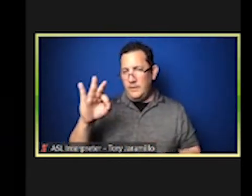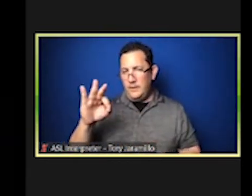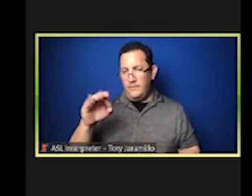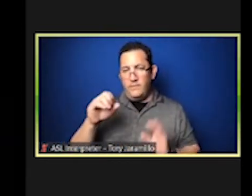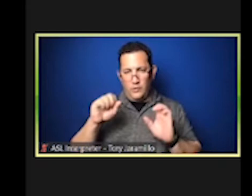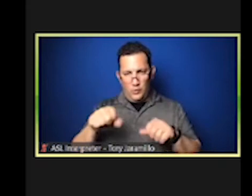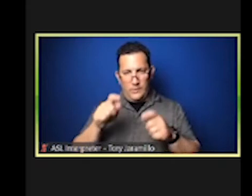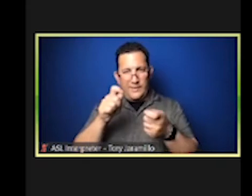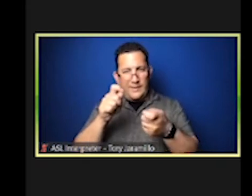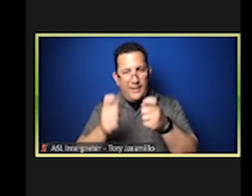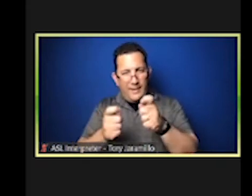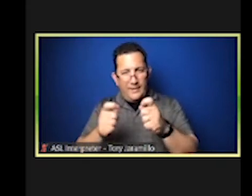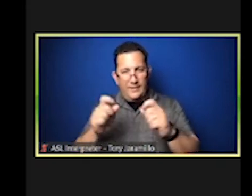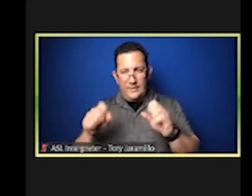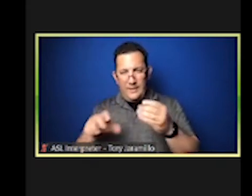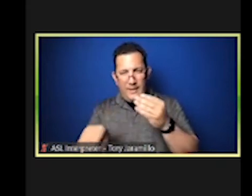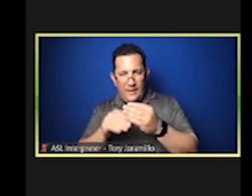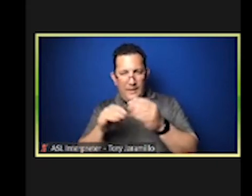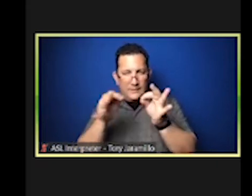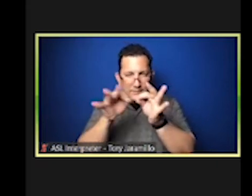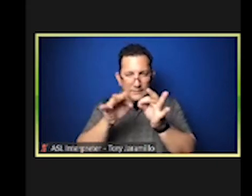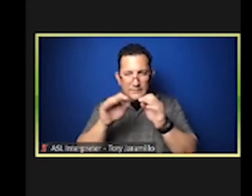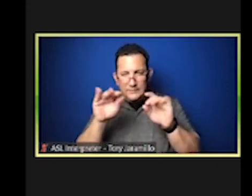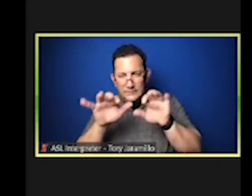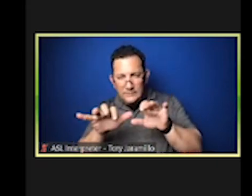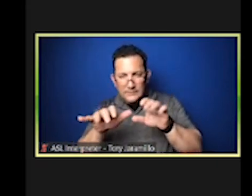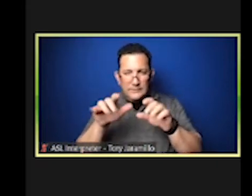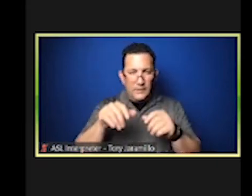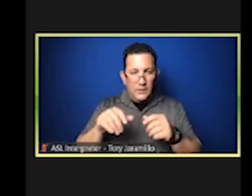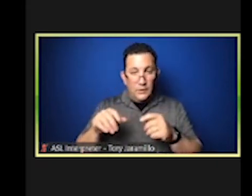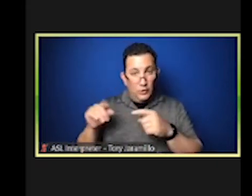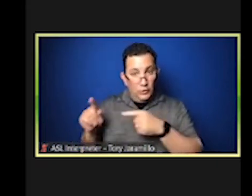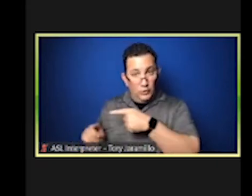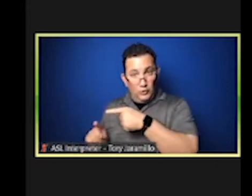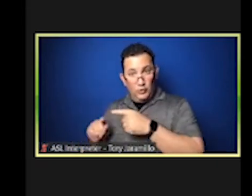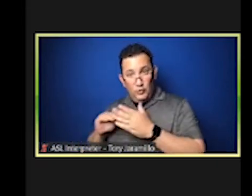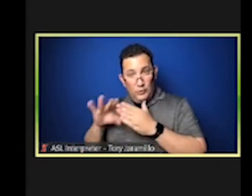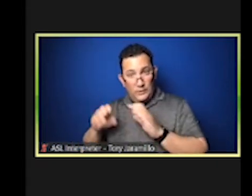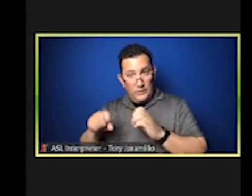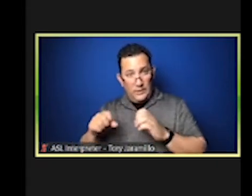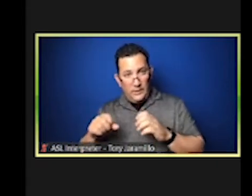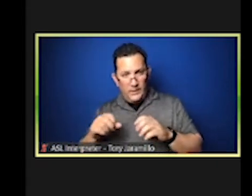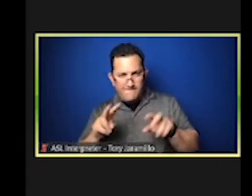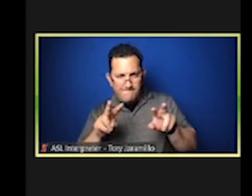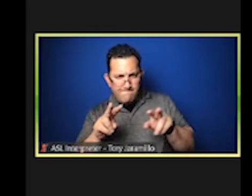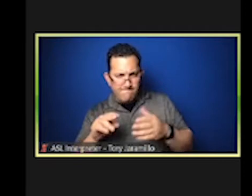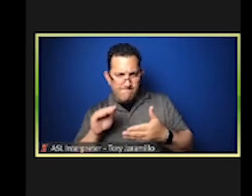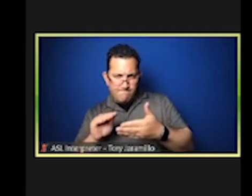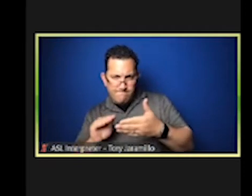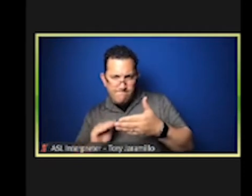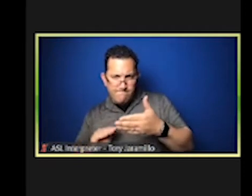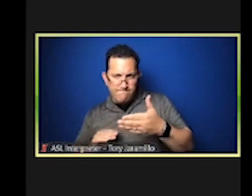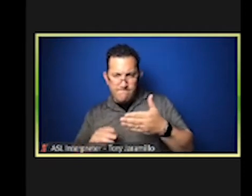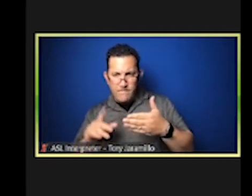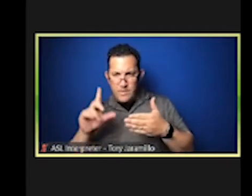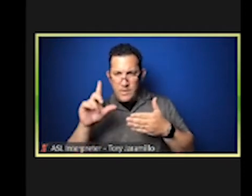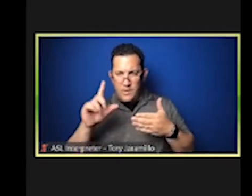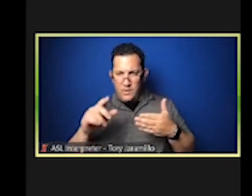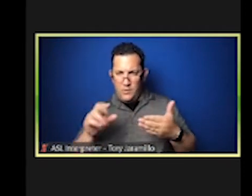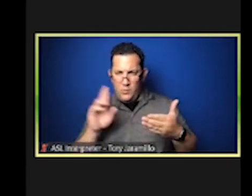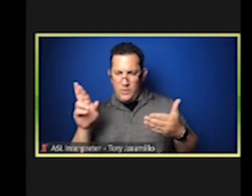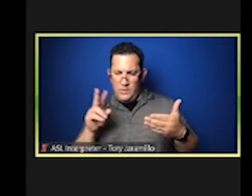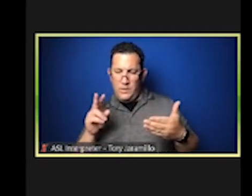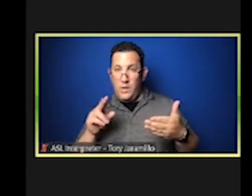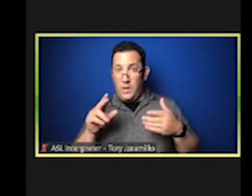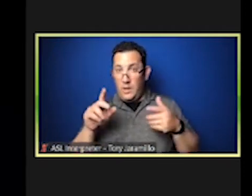editable, and provide an opportunity for students to take notes on what they will be tested on and will be able to